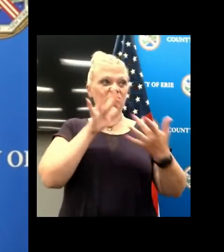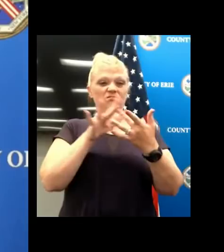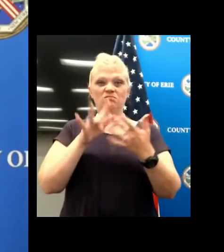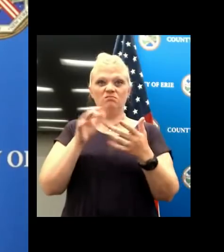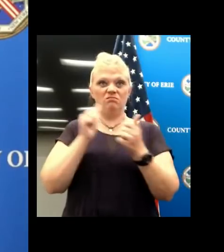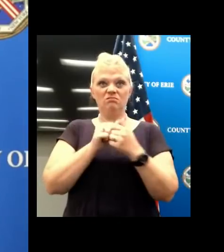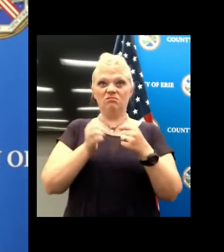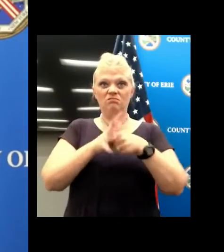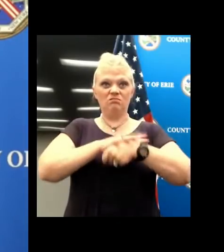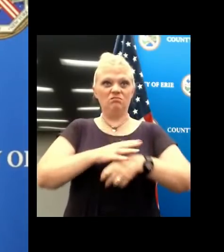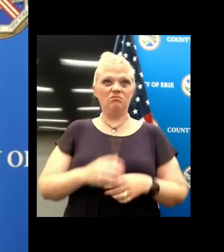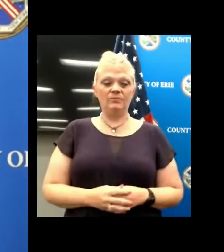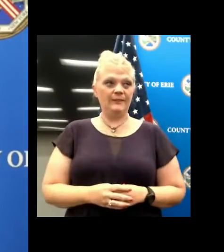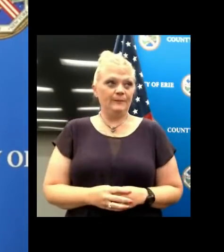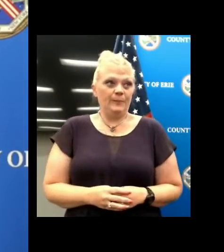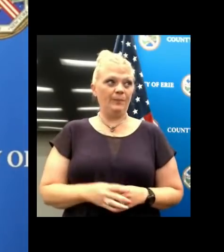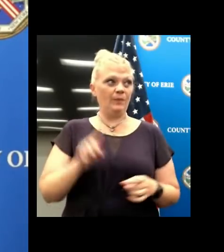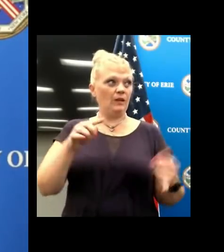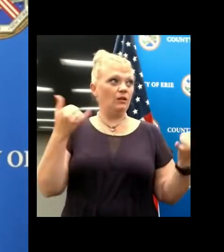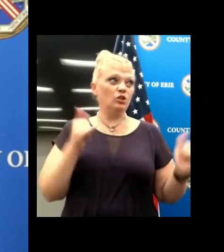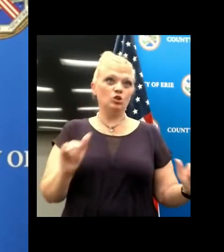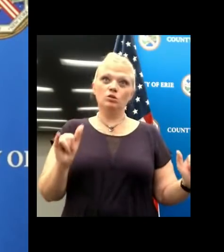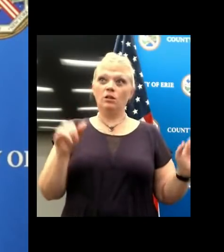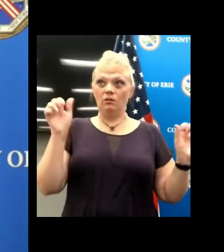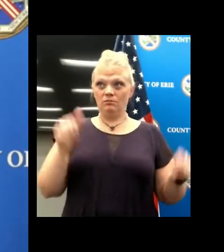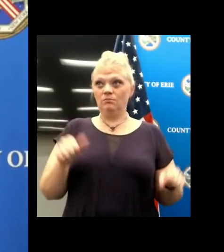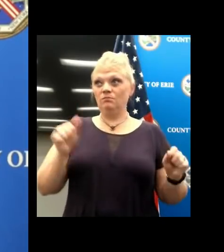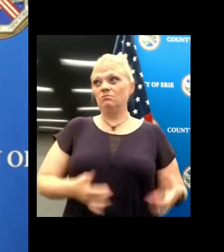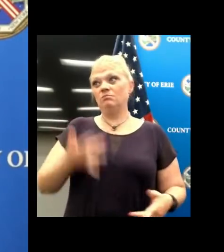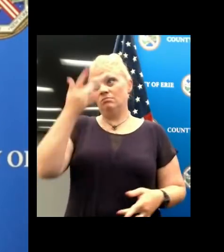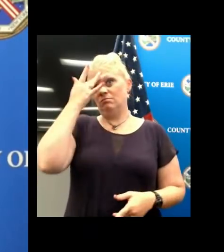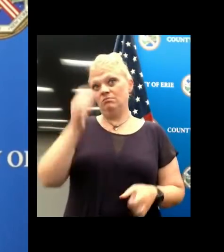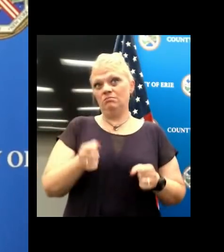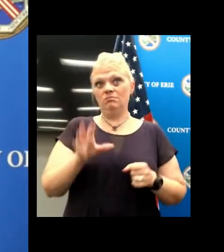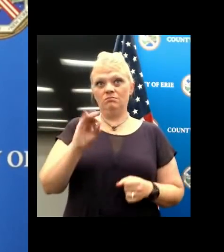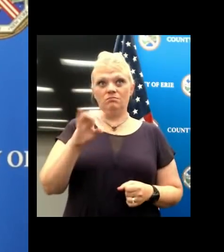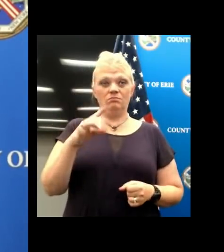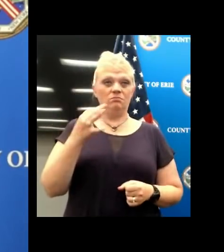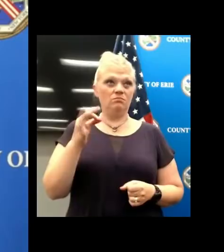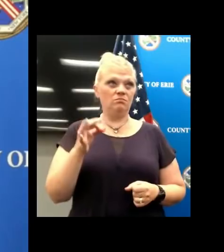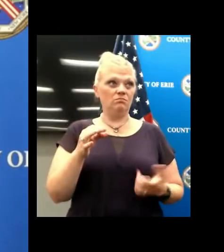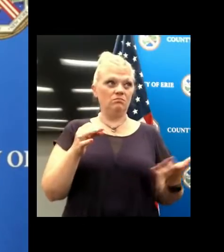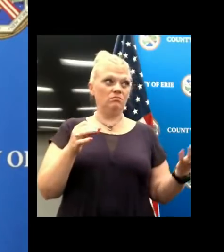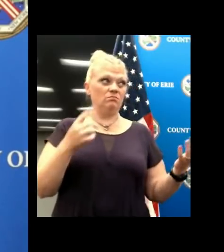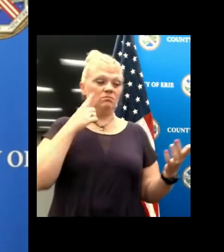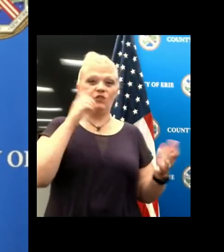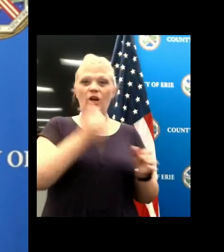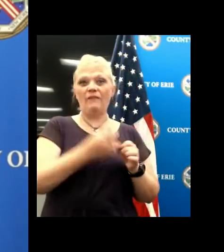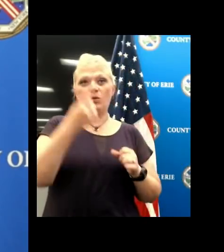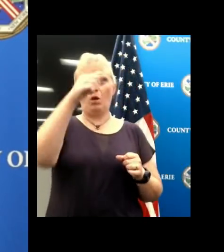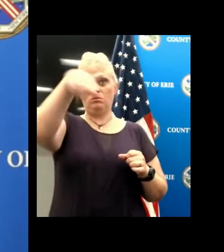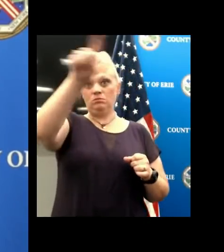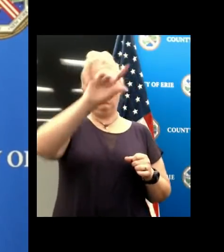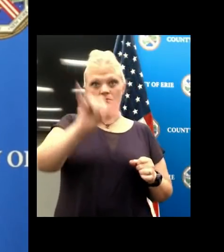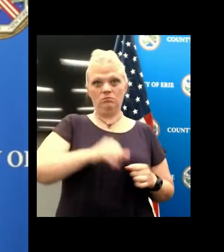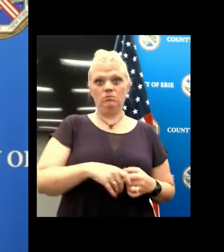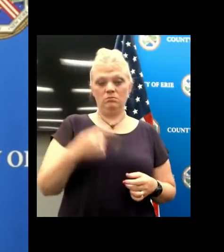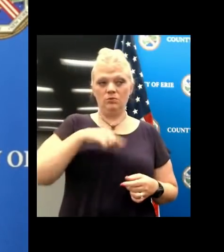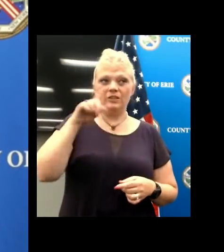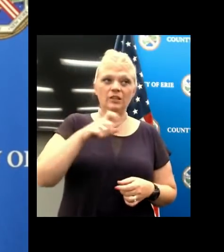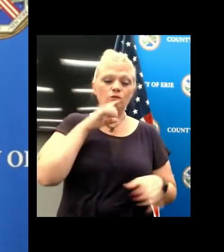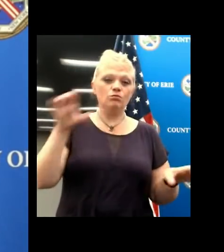with the coronavirus. And you're still susceptible to COVID-19. And that goes for everyone else out there. And we need you to